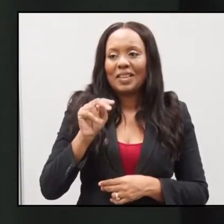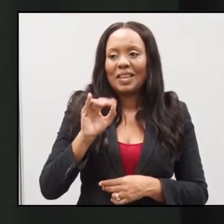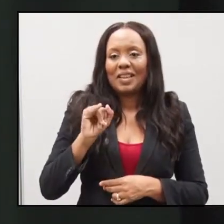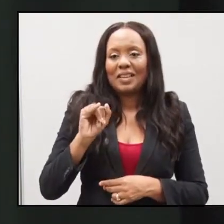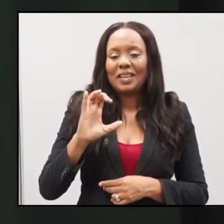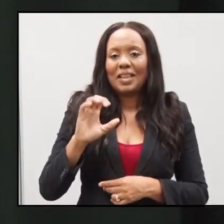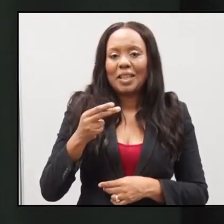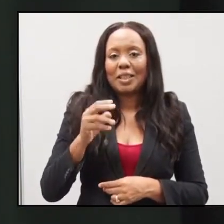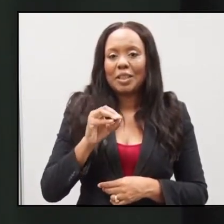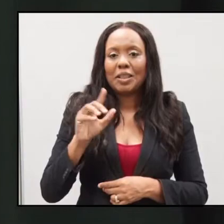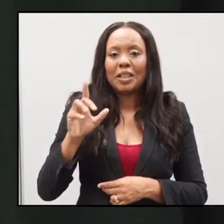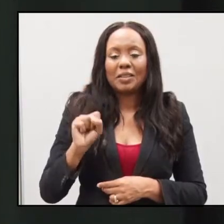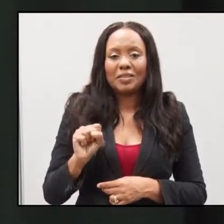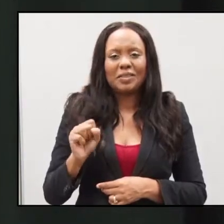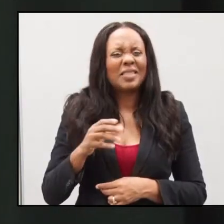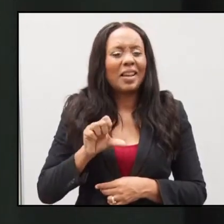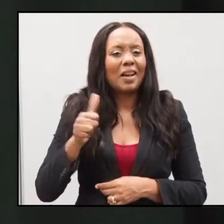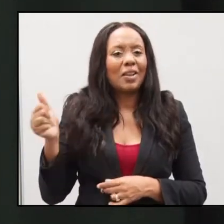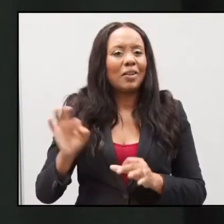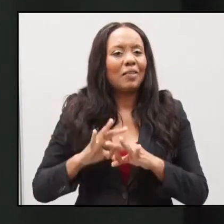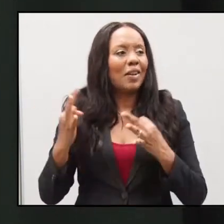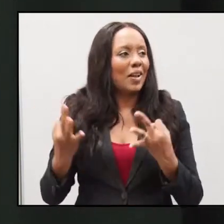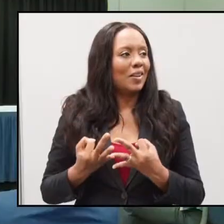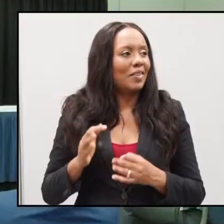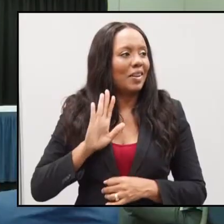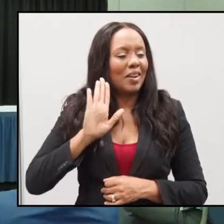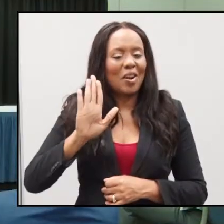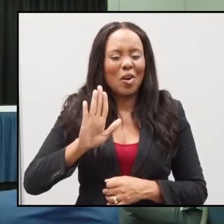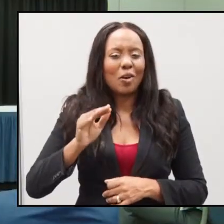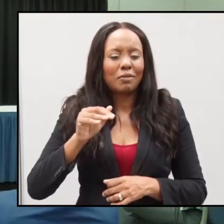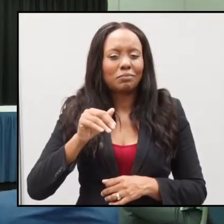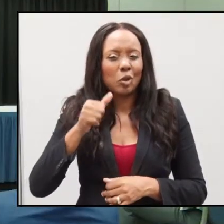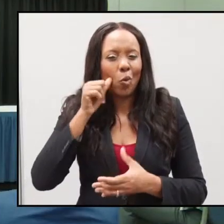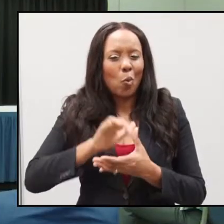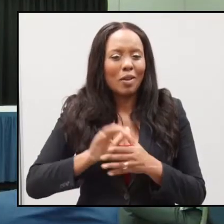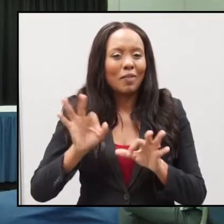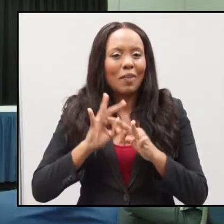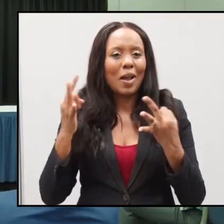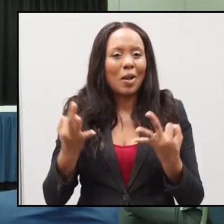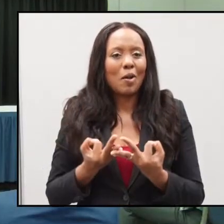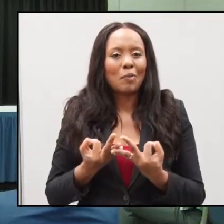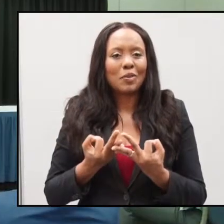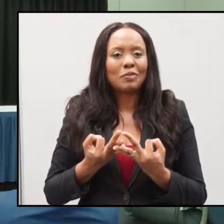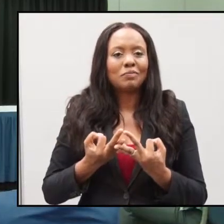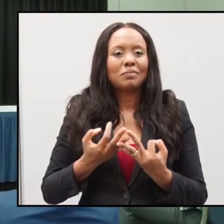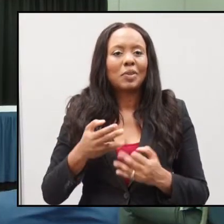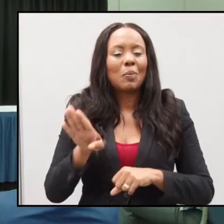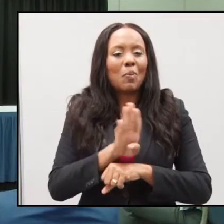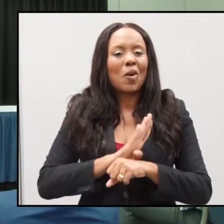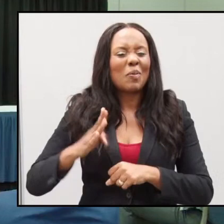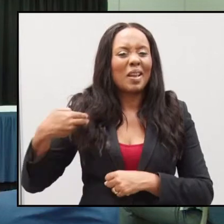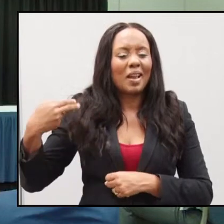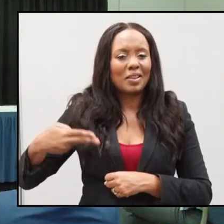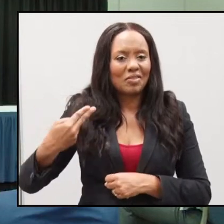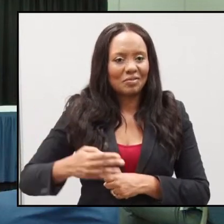here happens by accident. Thank you. We are absolutely honored